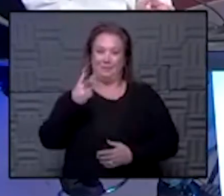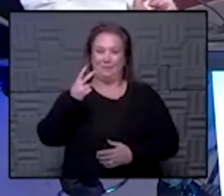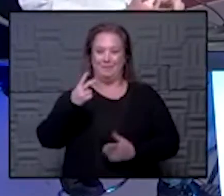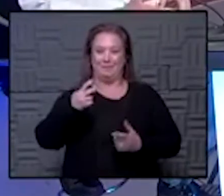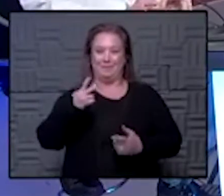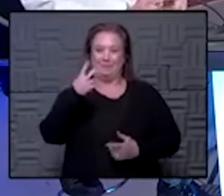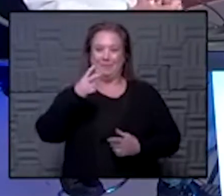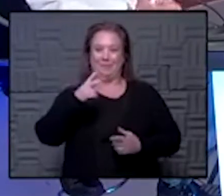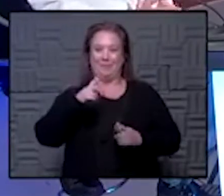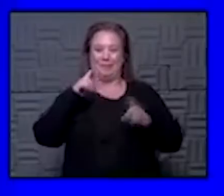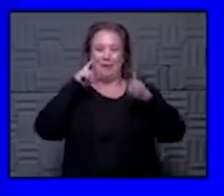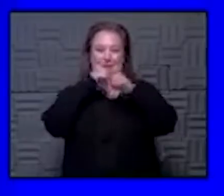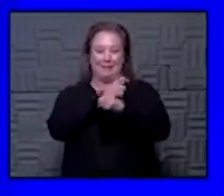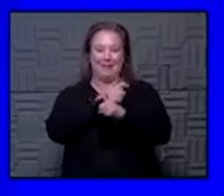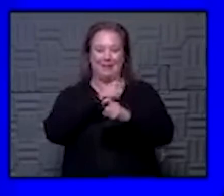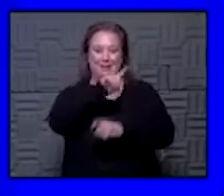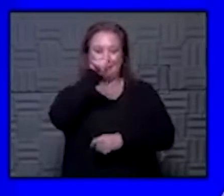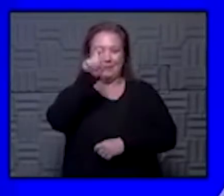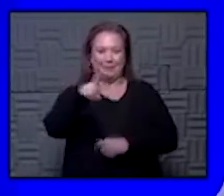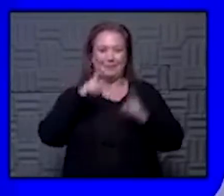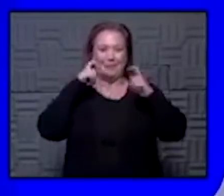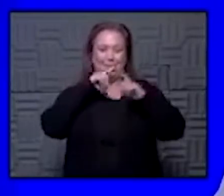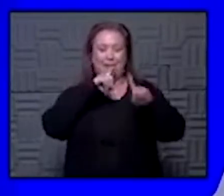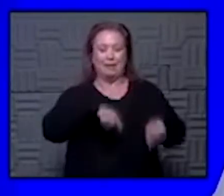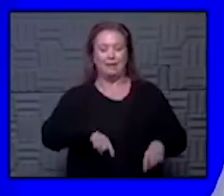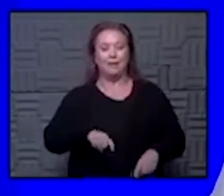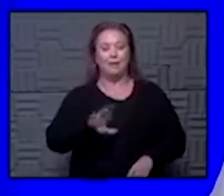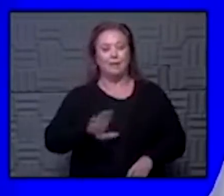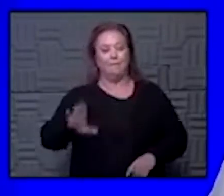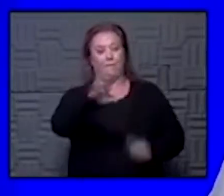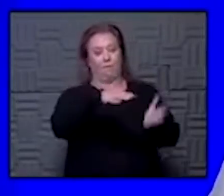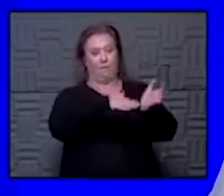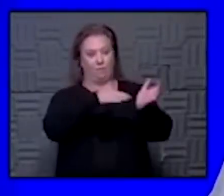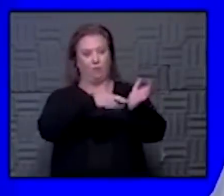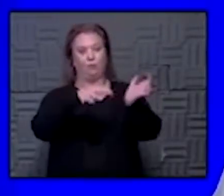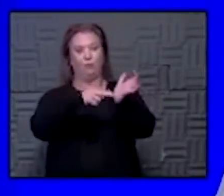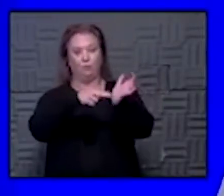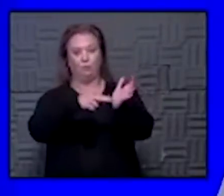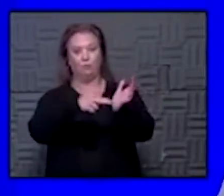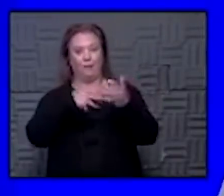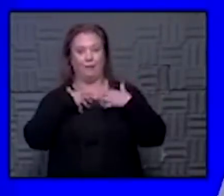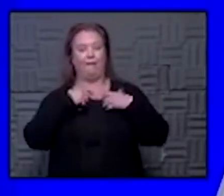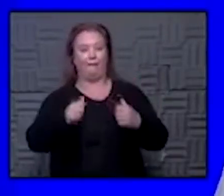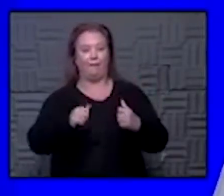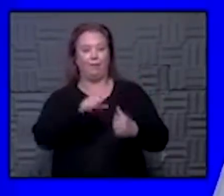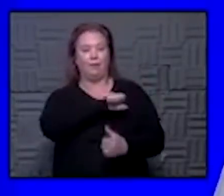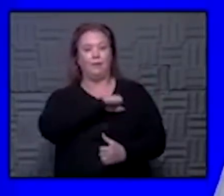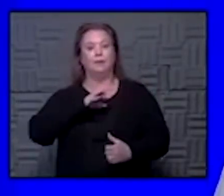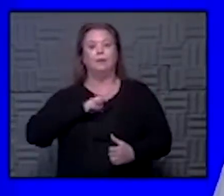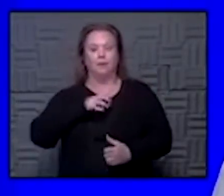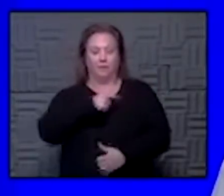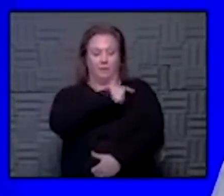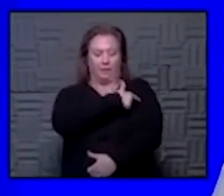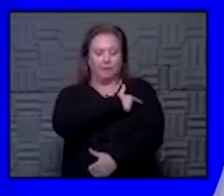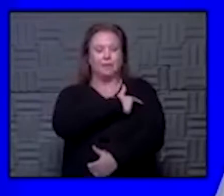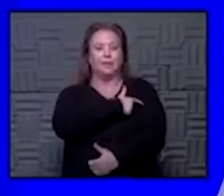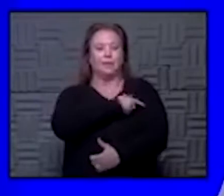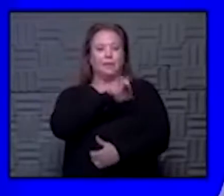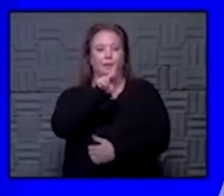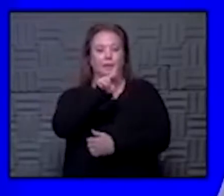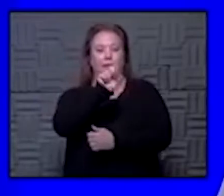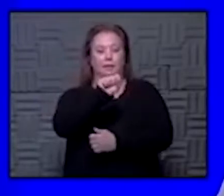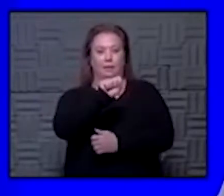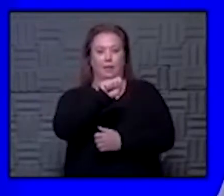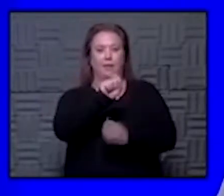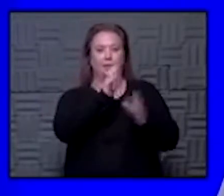They are. Complicated answers. So I think for the healthline workers, there are the rollout plans for the vaccines. We know Kansas has